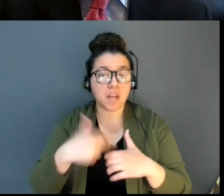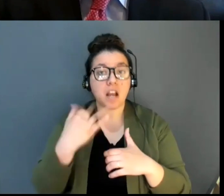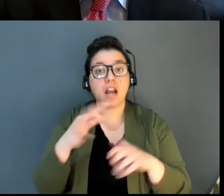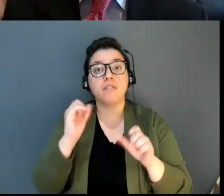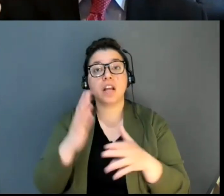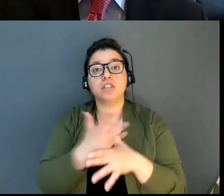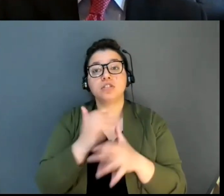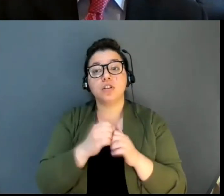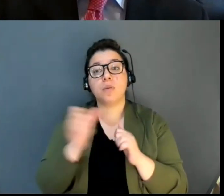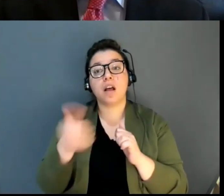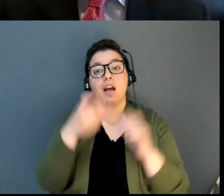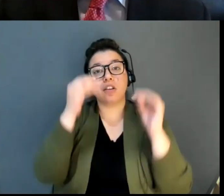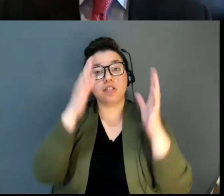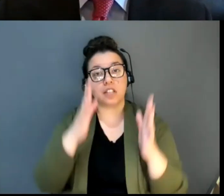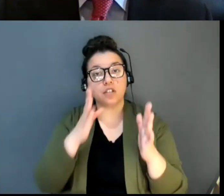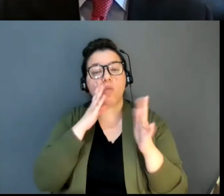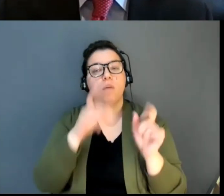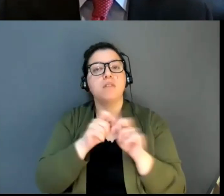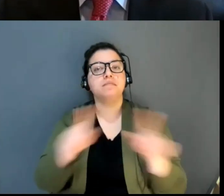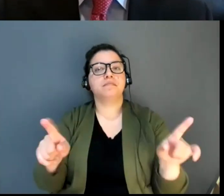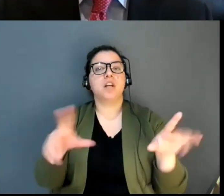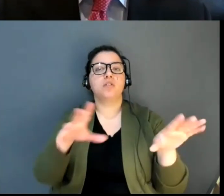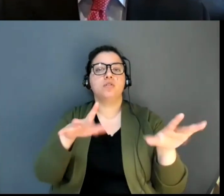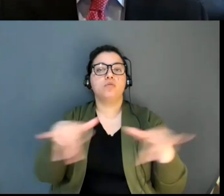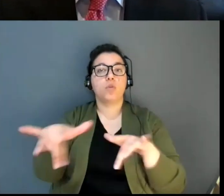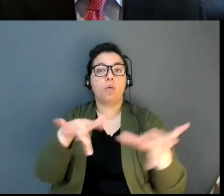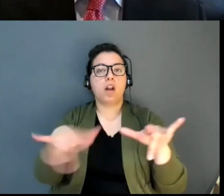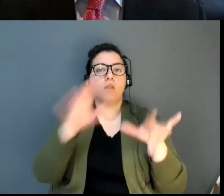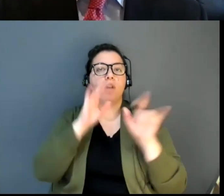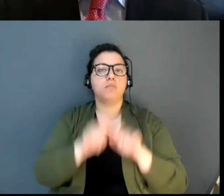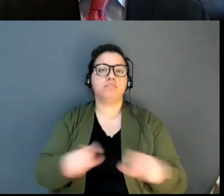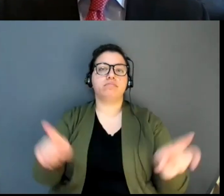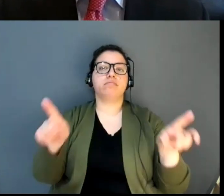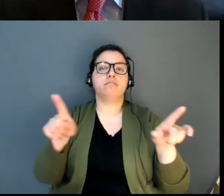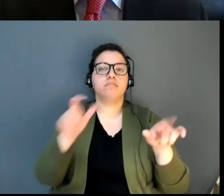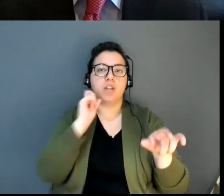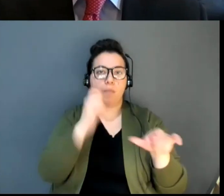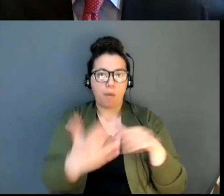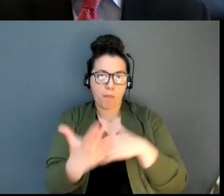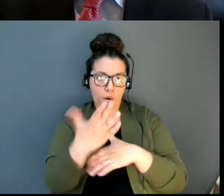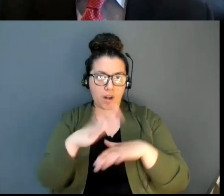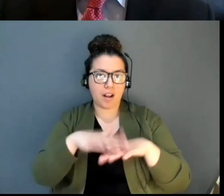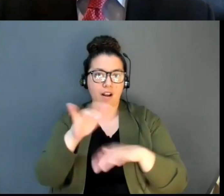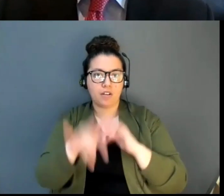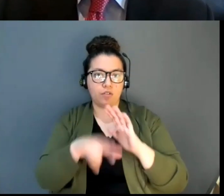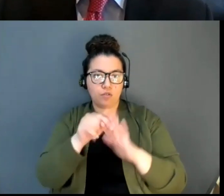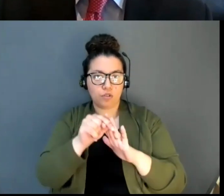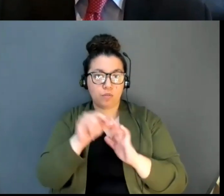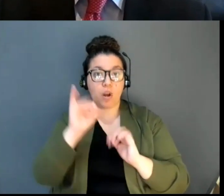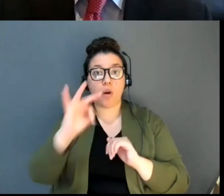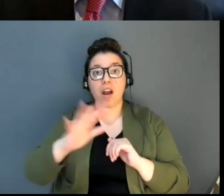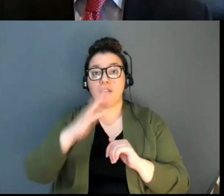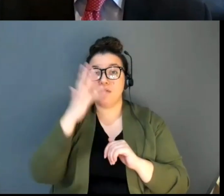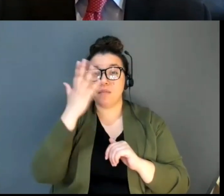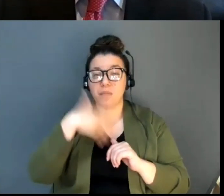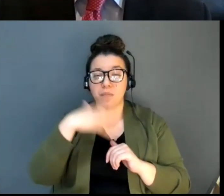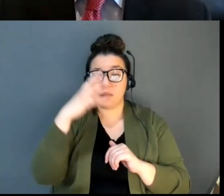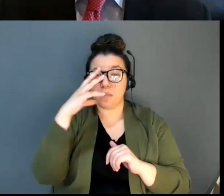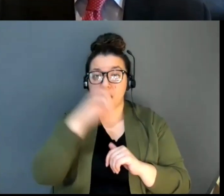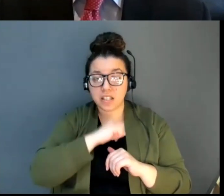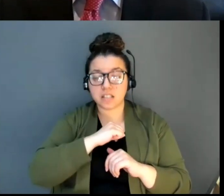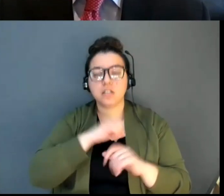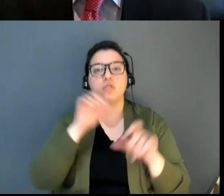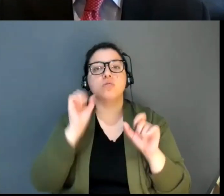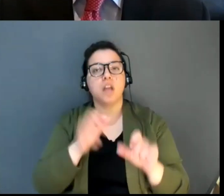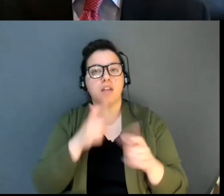will put out the recording tomorrow morning on our YouTube channel. So if anybody missed it, they can watch it later. on